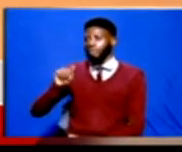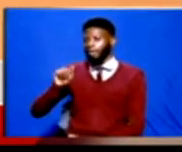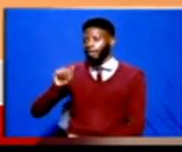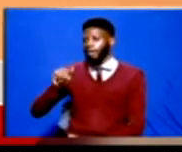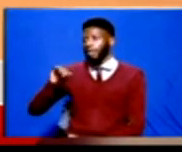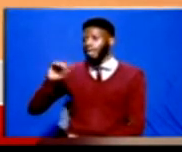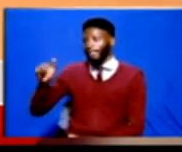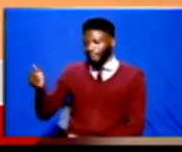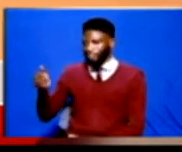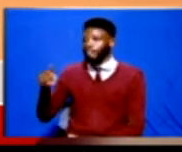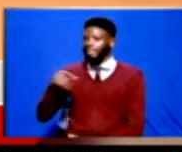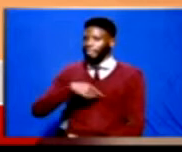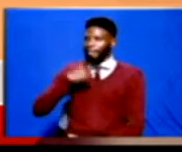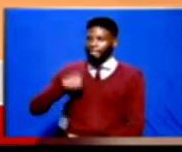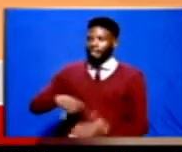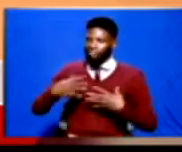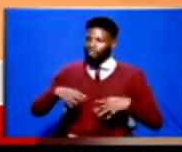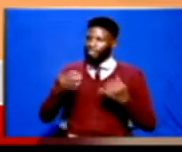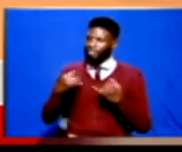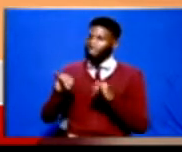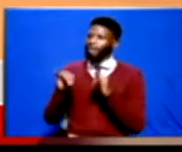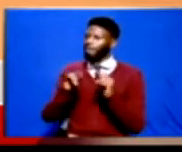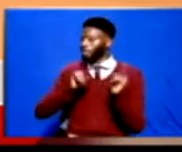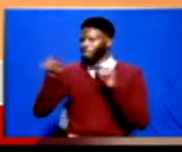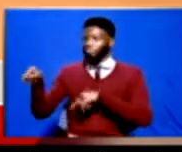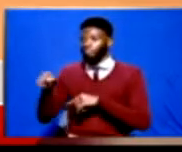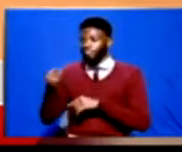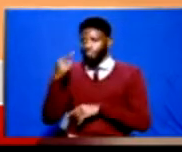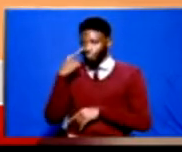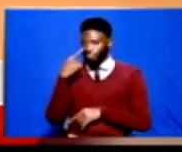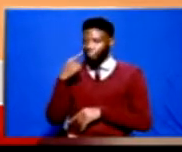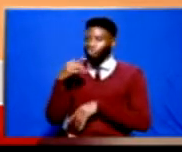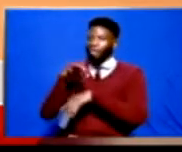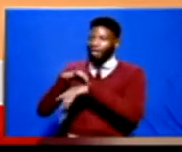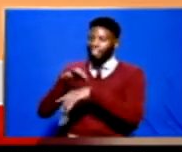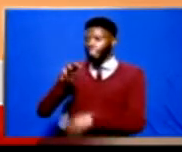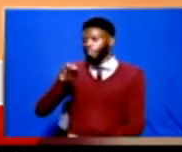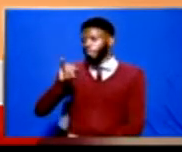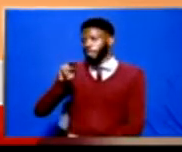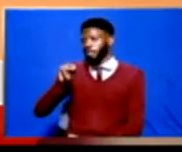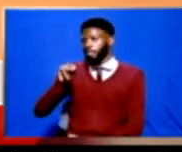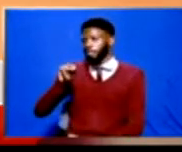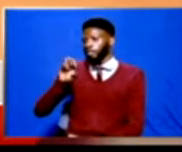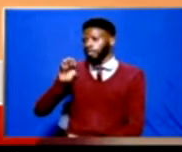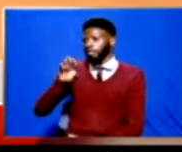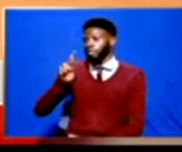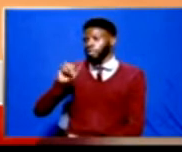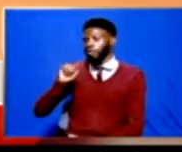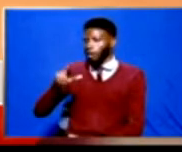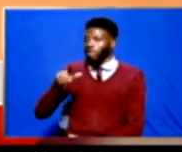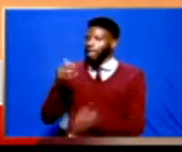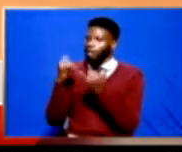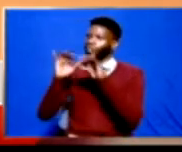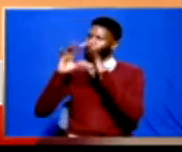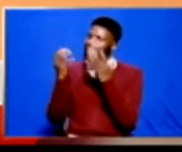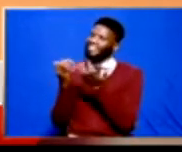and exploit those resources. And rare earth minerals have become you know, the hottest minerals in the world because